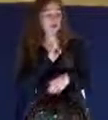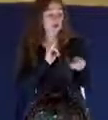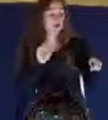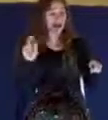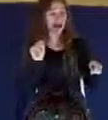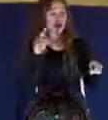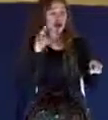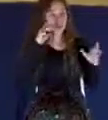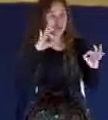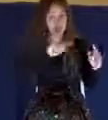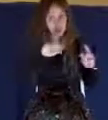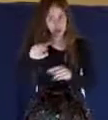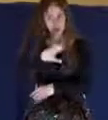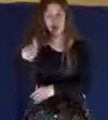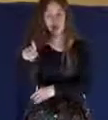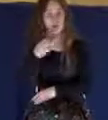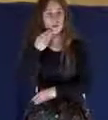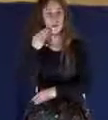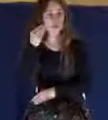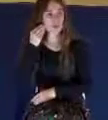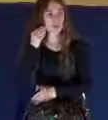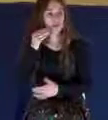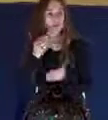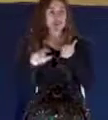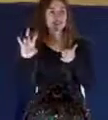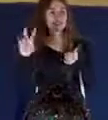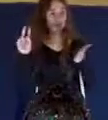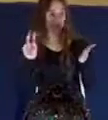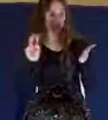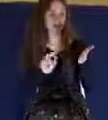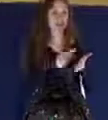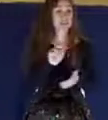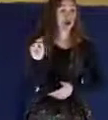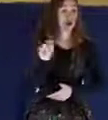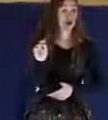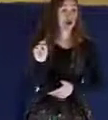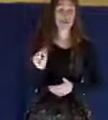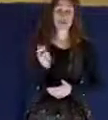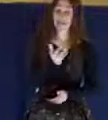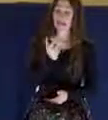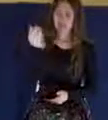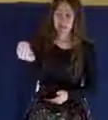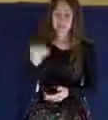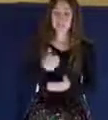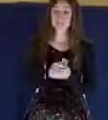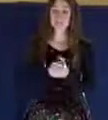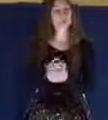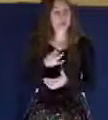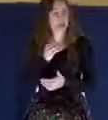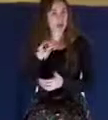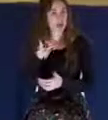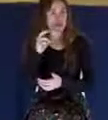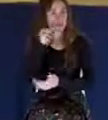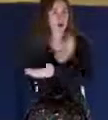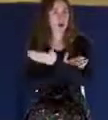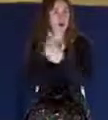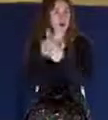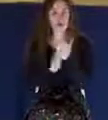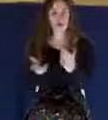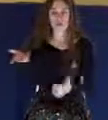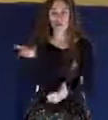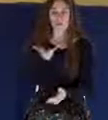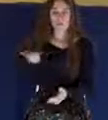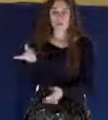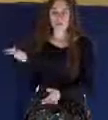look at verse number 7. Wherefore she went forth out of the place where she was, and her two daughters-in-law with her. And they went on the way